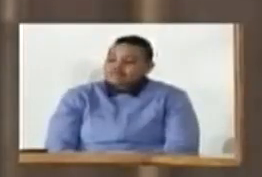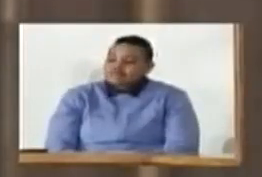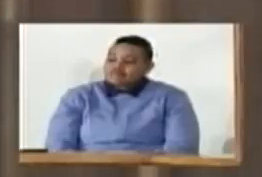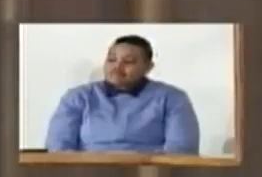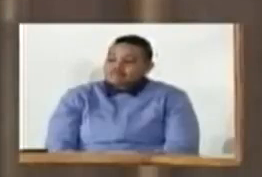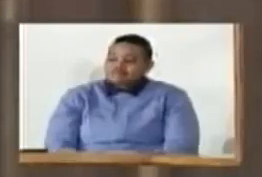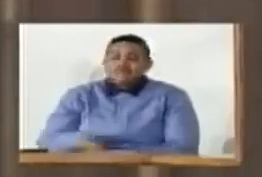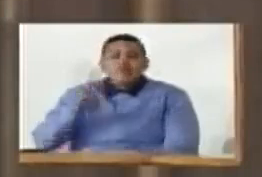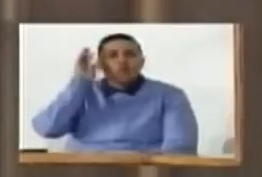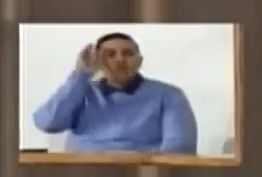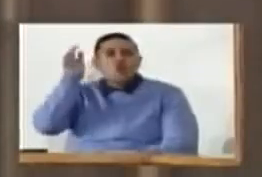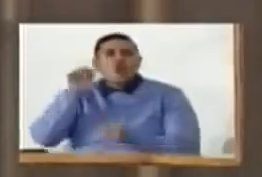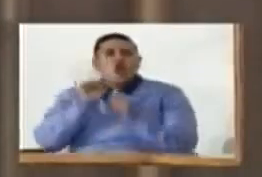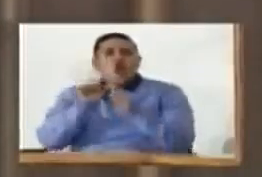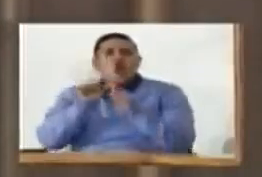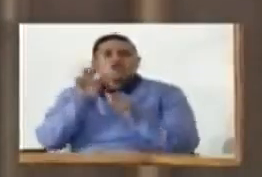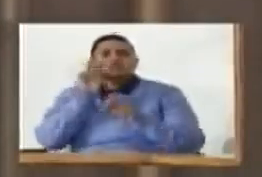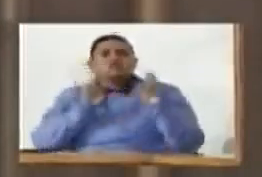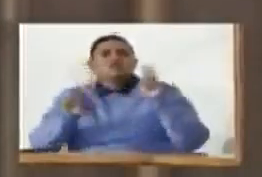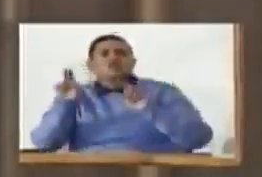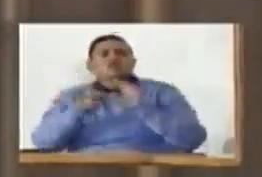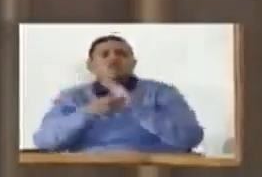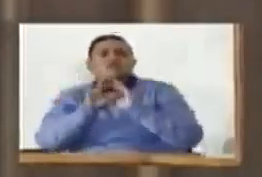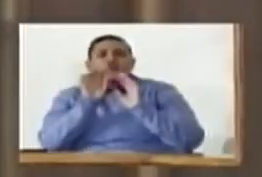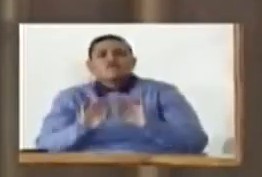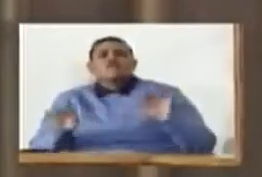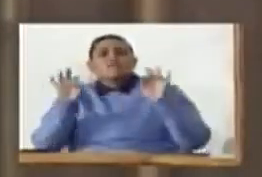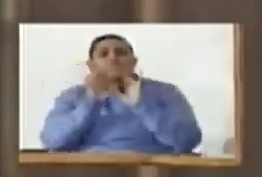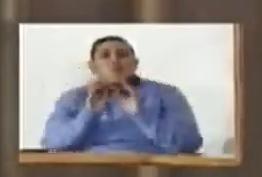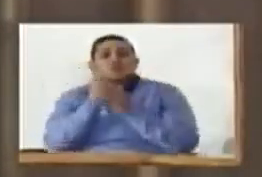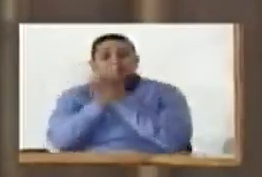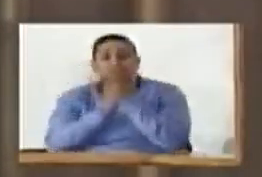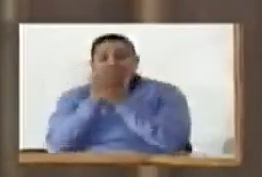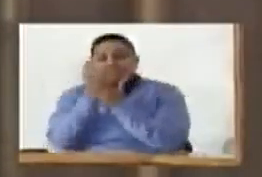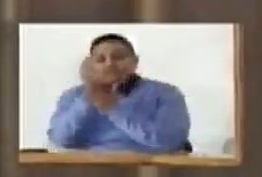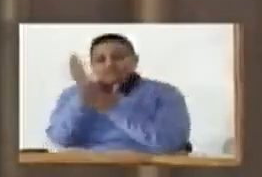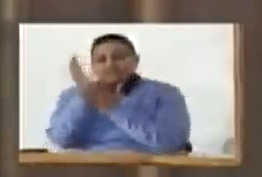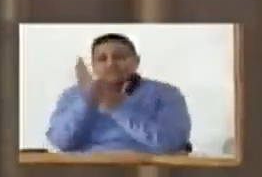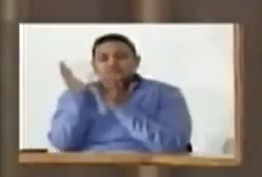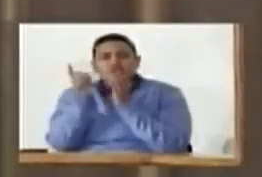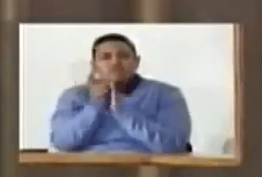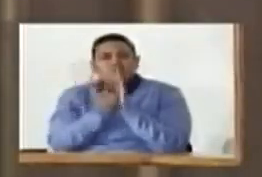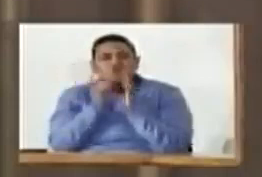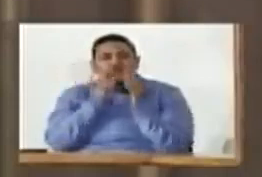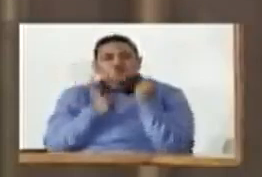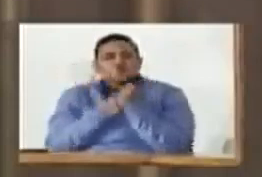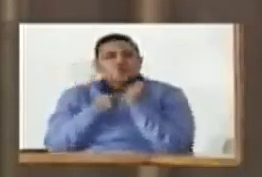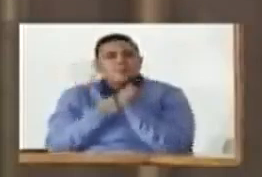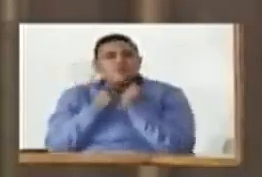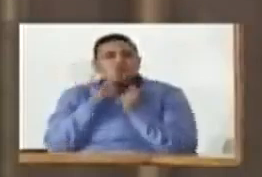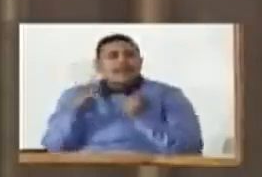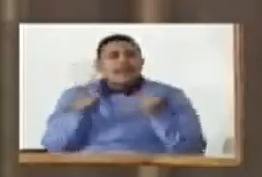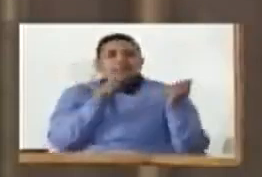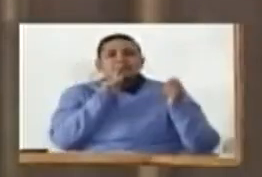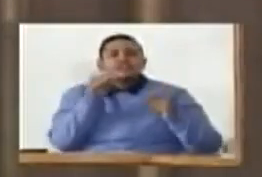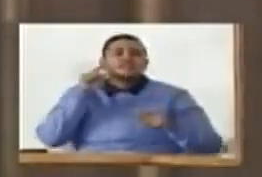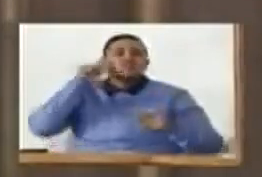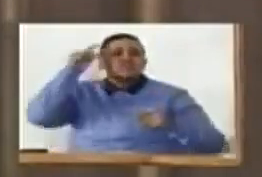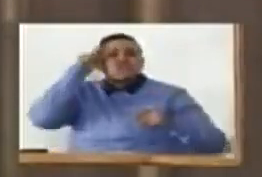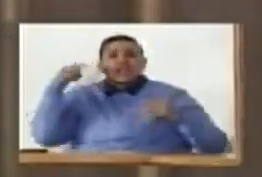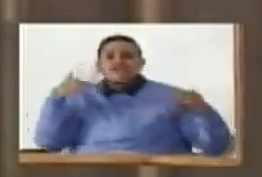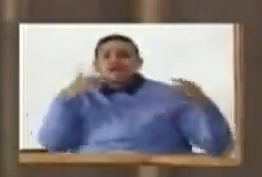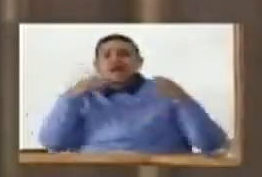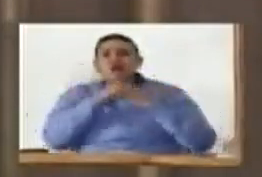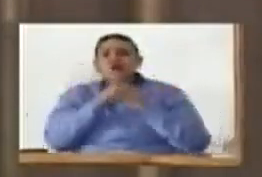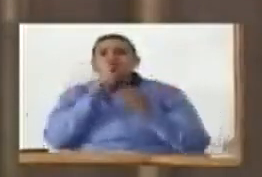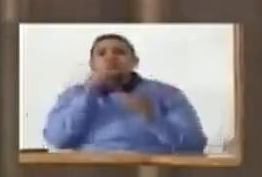There will be continued review of key pieces of legislation to support the elimination of gender-based violence, including